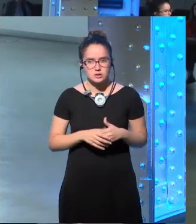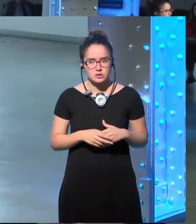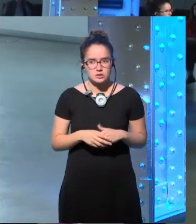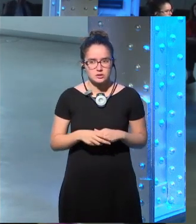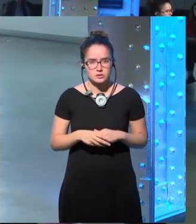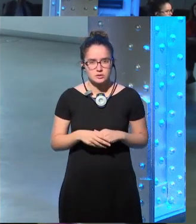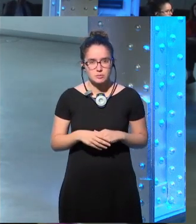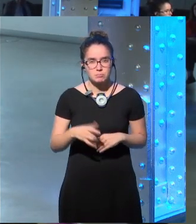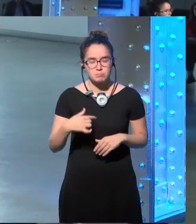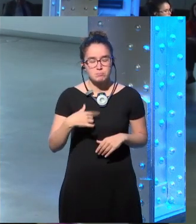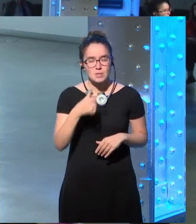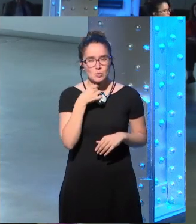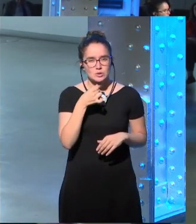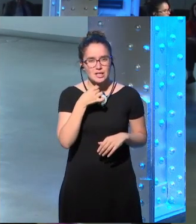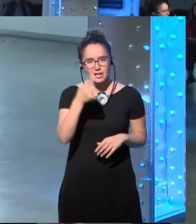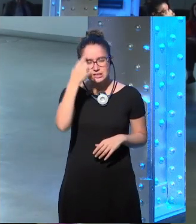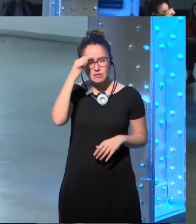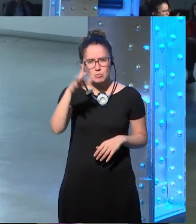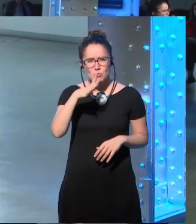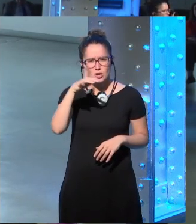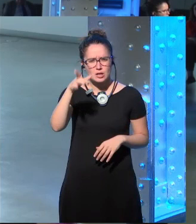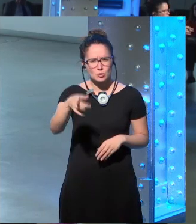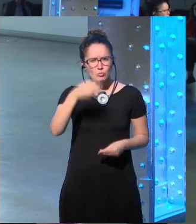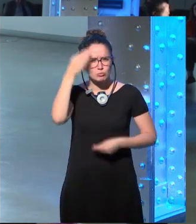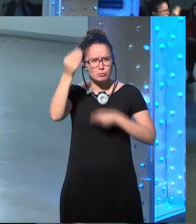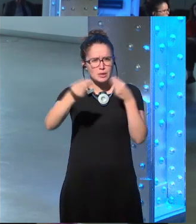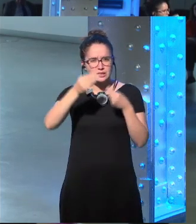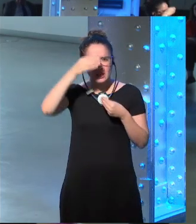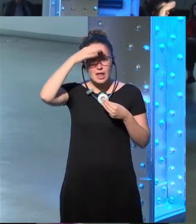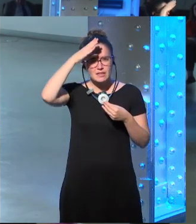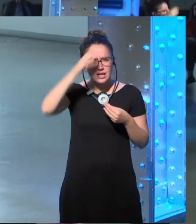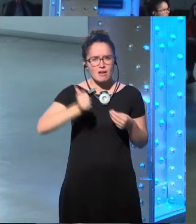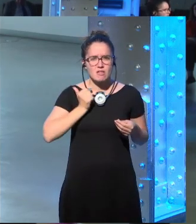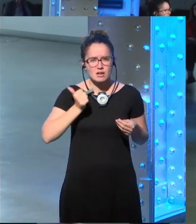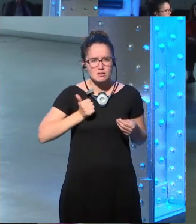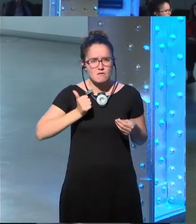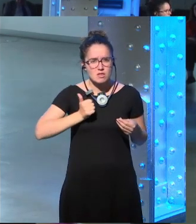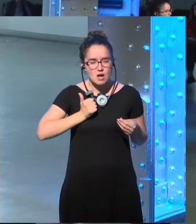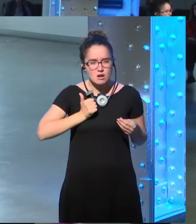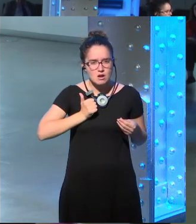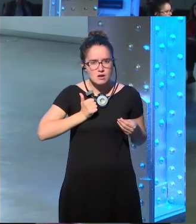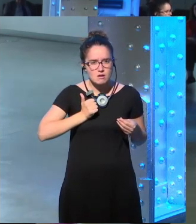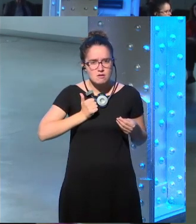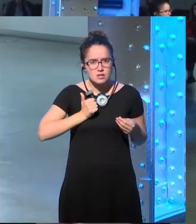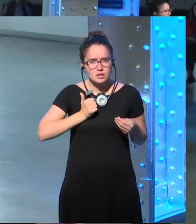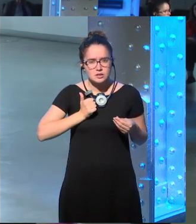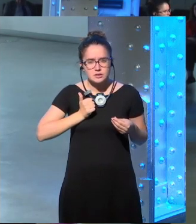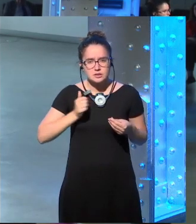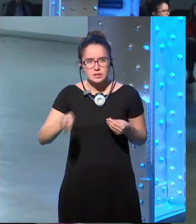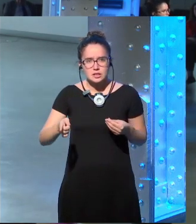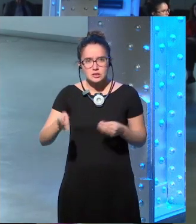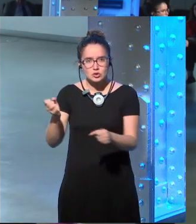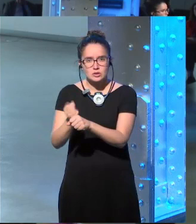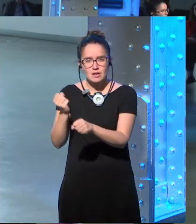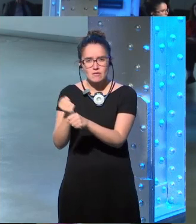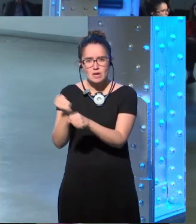computers and artificial intelligence would be able to replace these jobs, but I'm not sure I understood